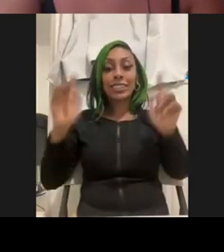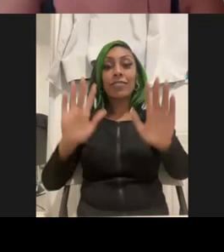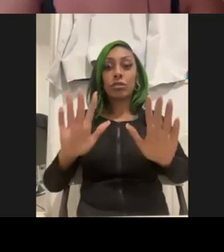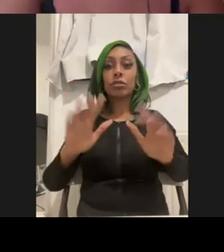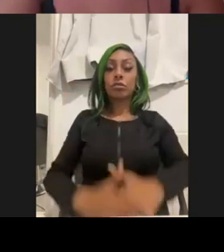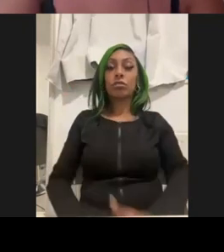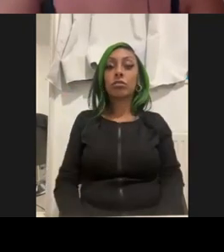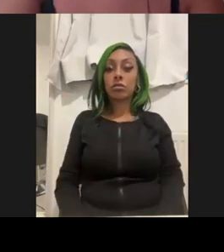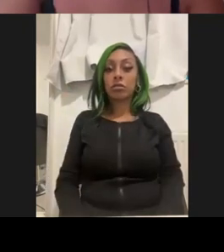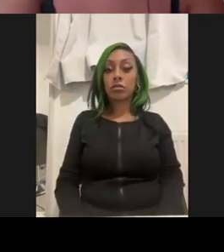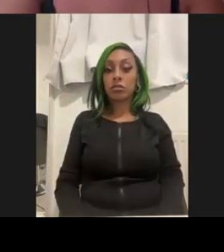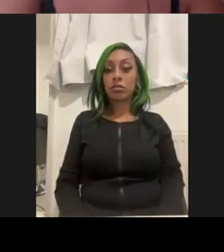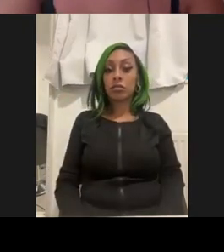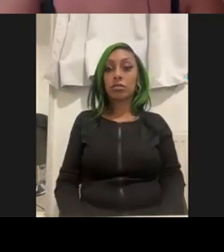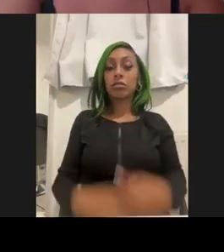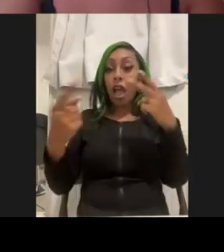adds yet another layer